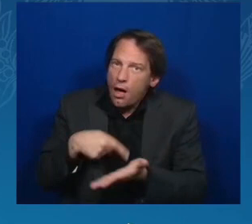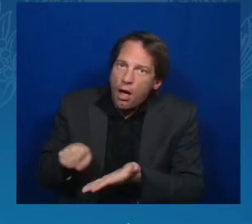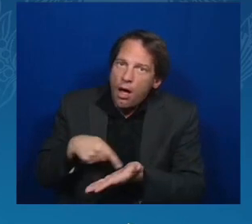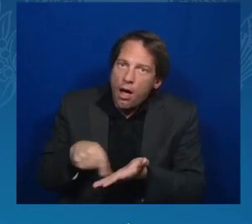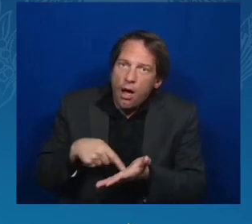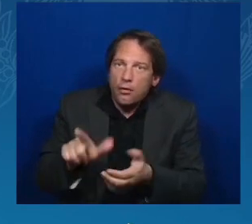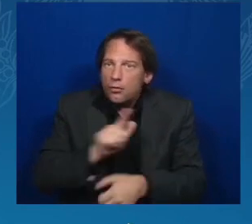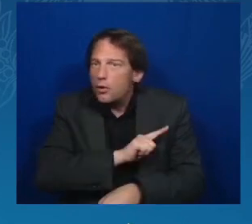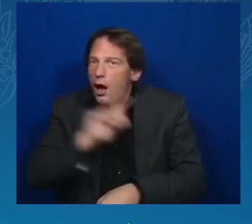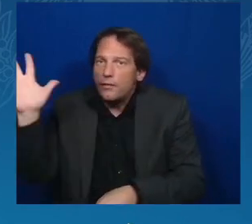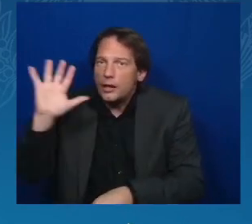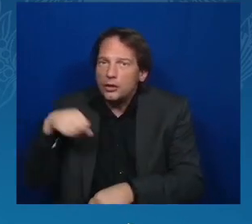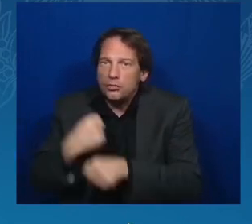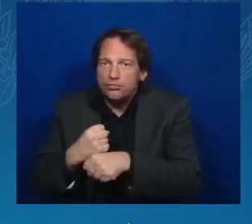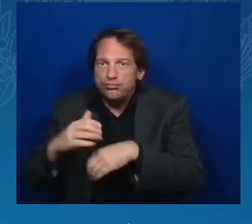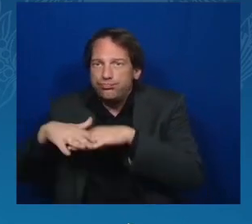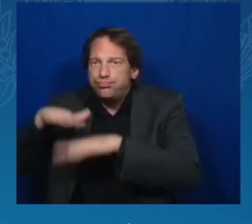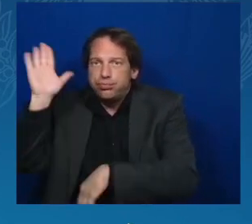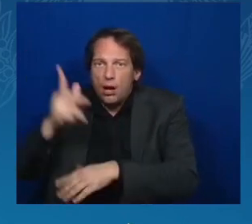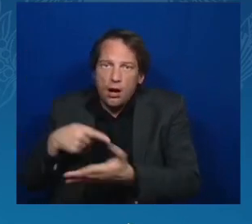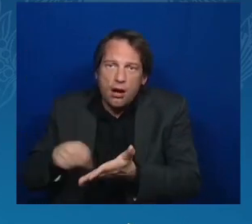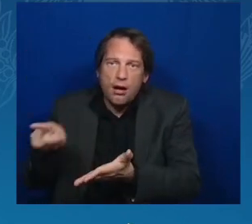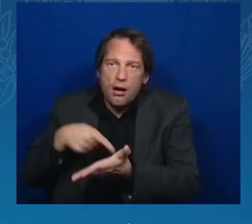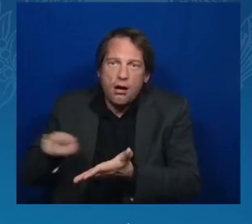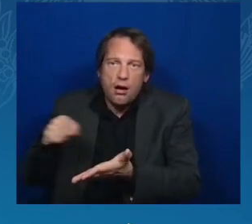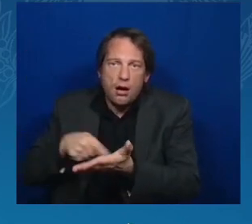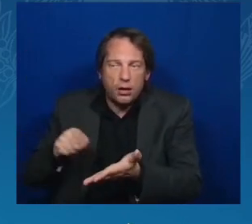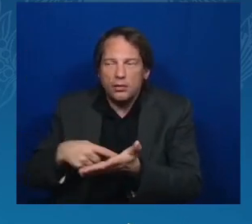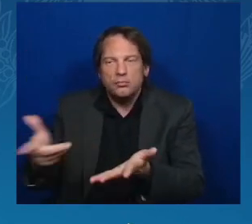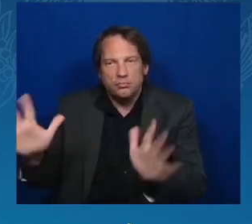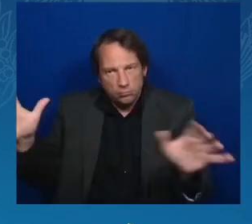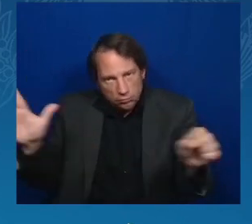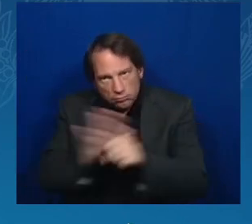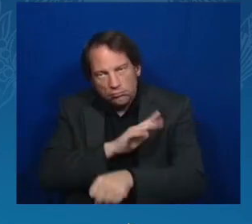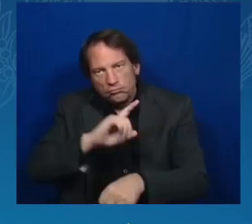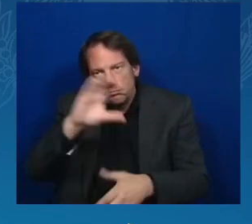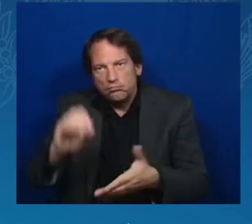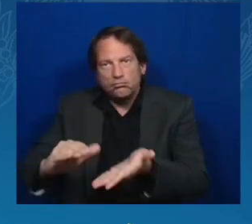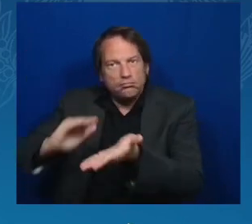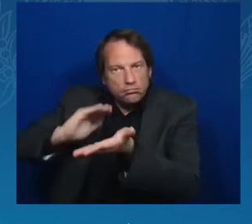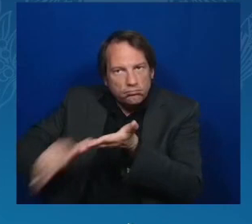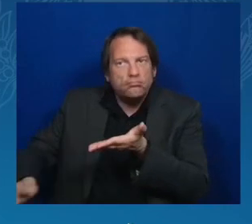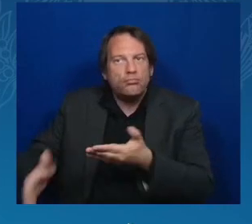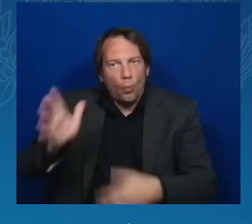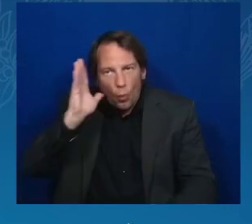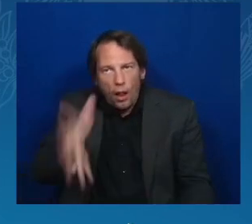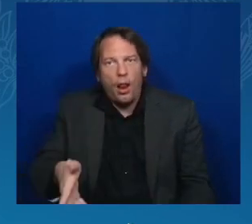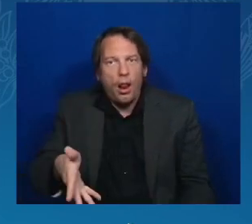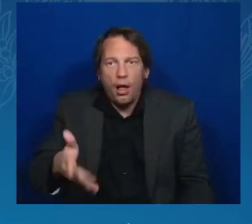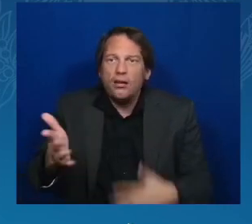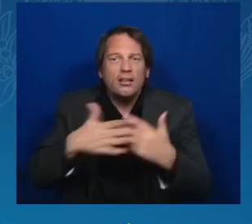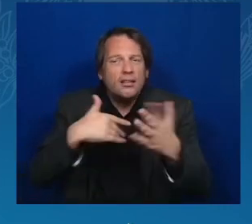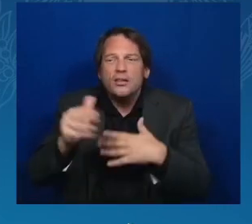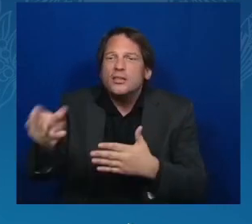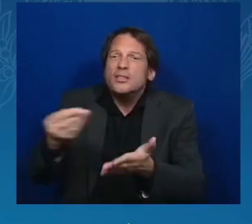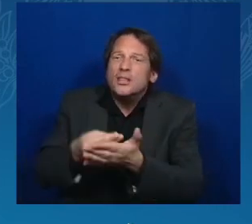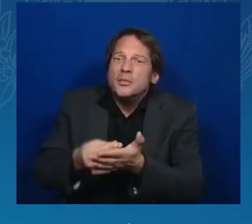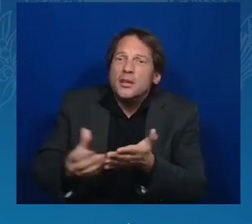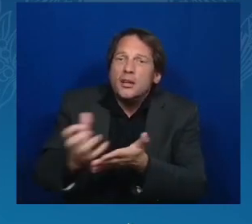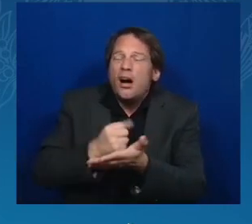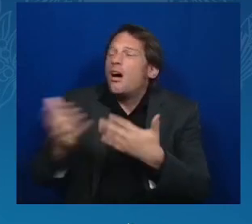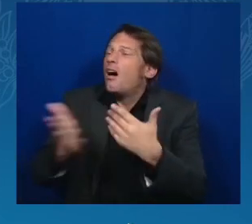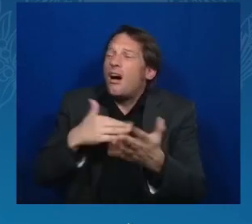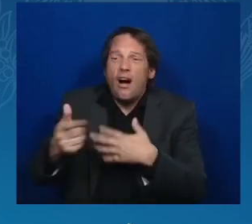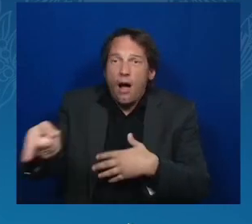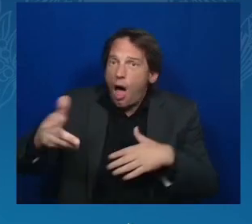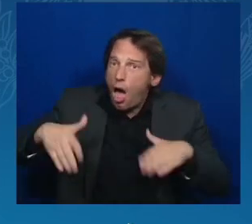graduate. So I'm going to repeat that. If you've paid undergraduate loans for more than 20 years or graduate loans for